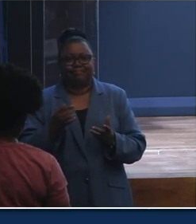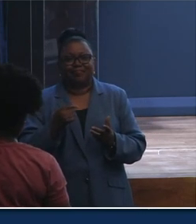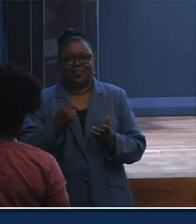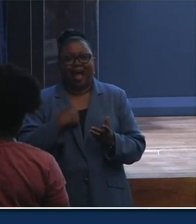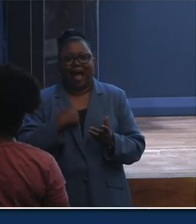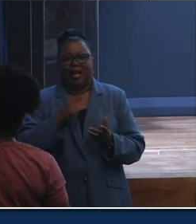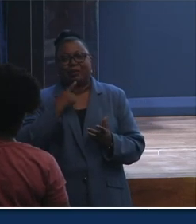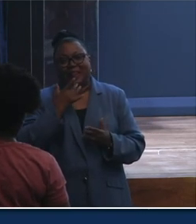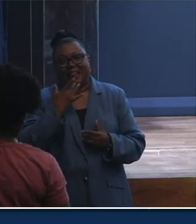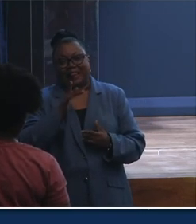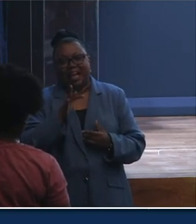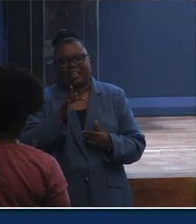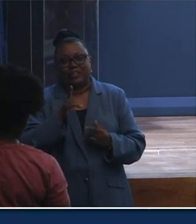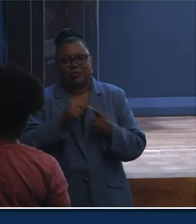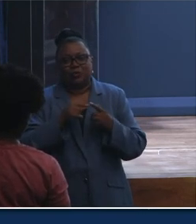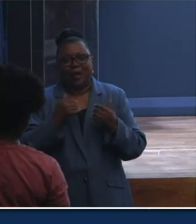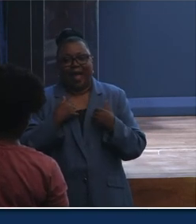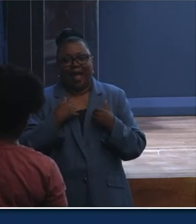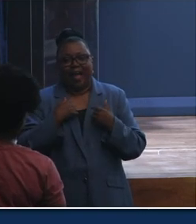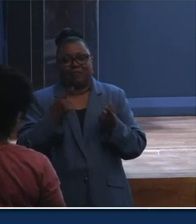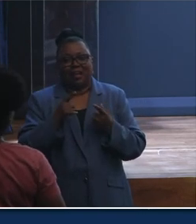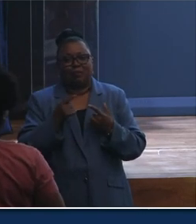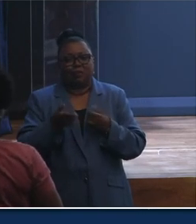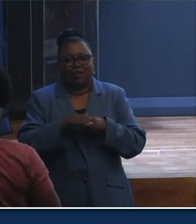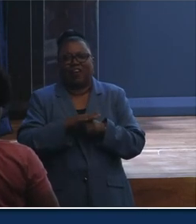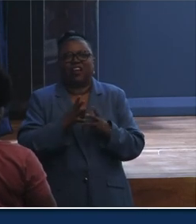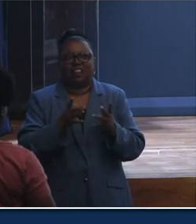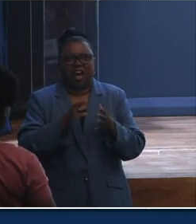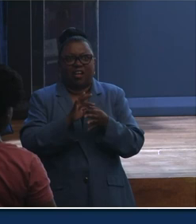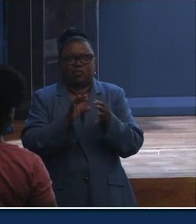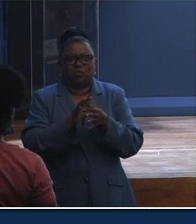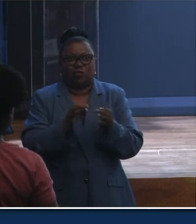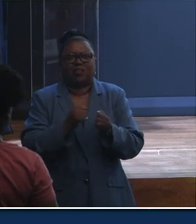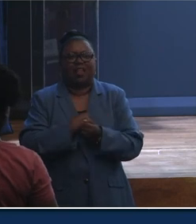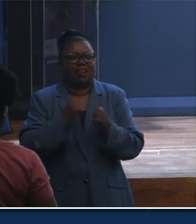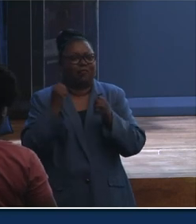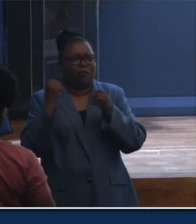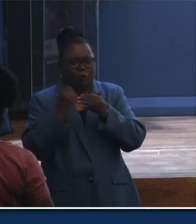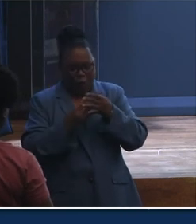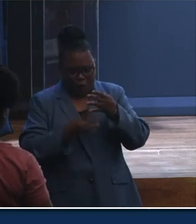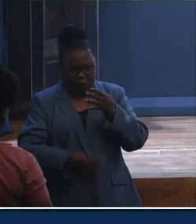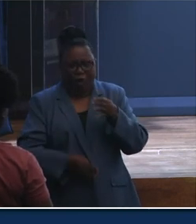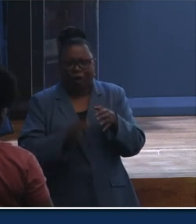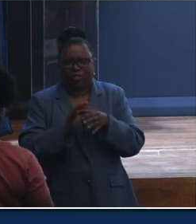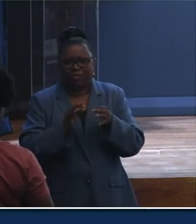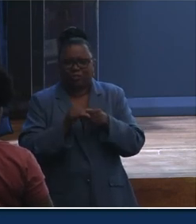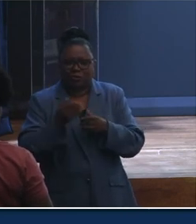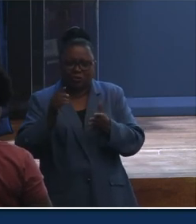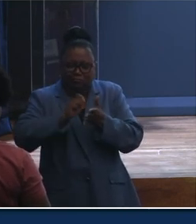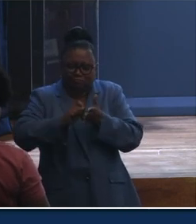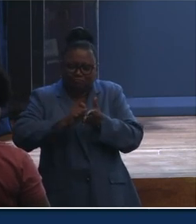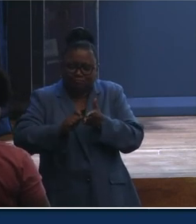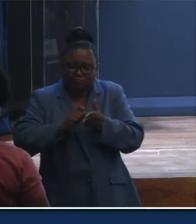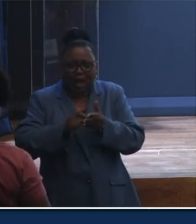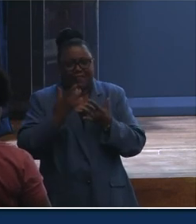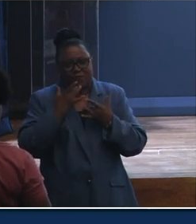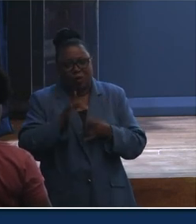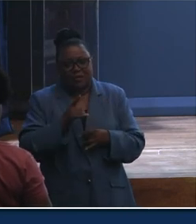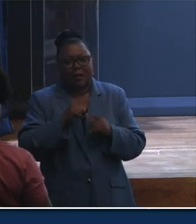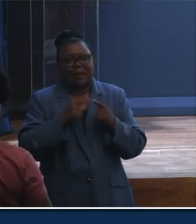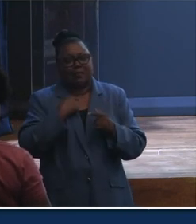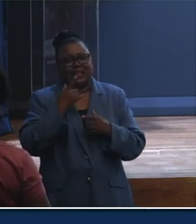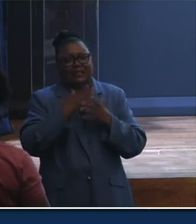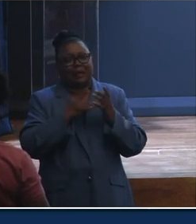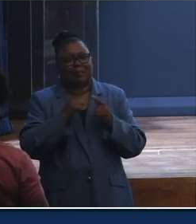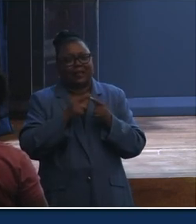I am very lucky to have been able to cover a lot of stories, and I've loved them all. I really, I'm so fortunate. I would